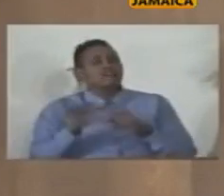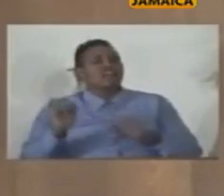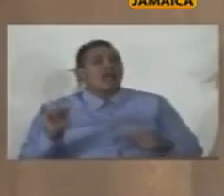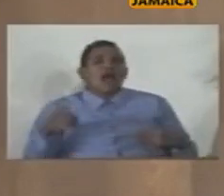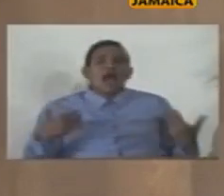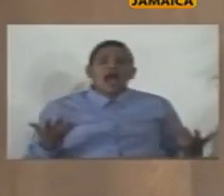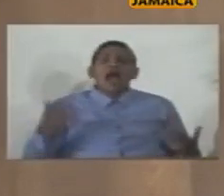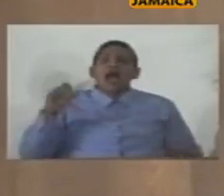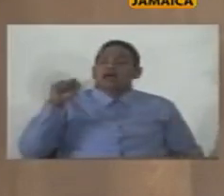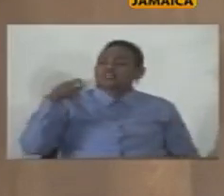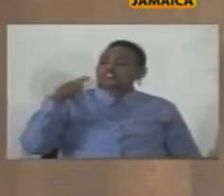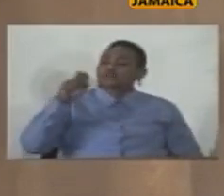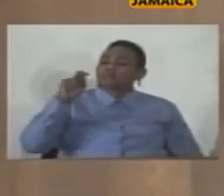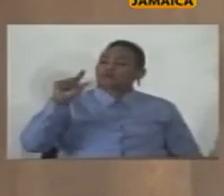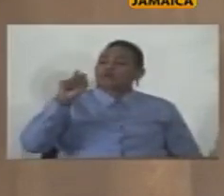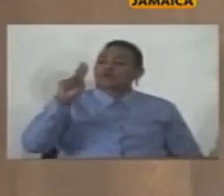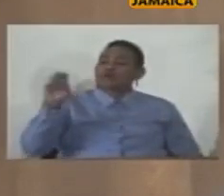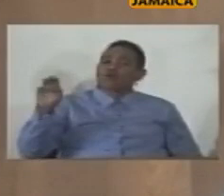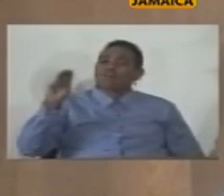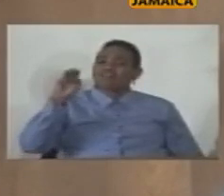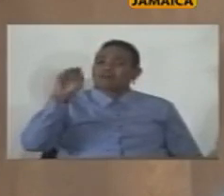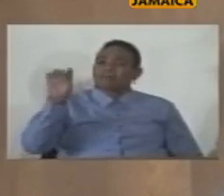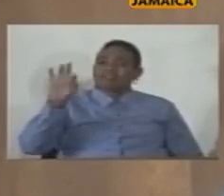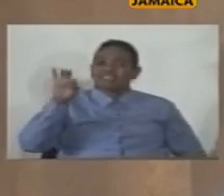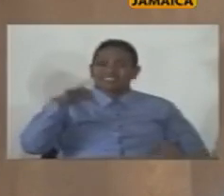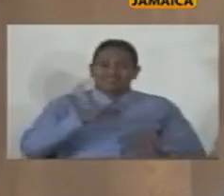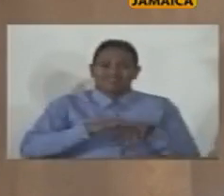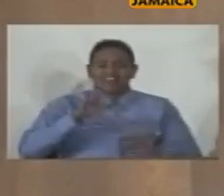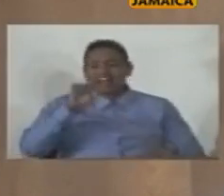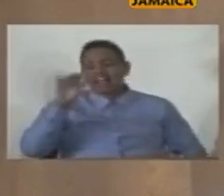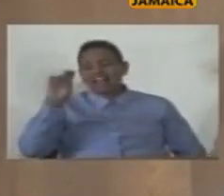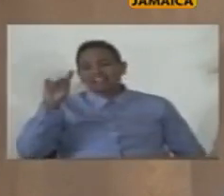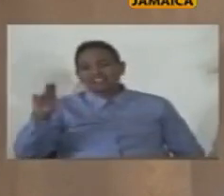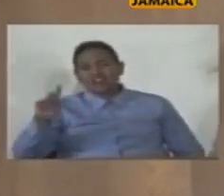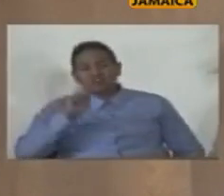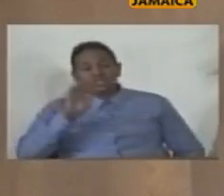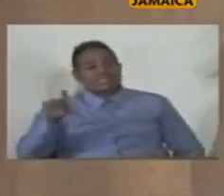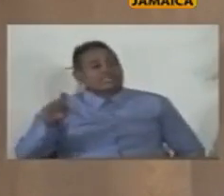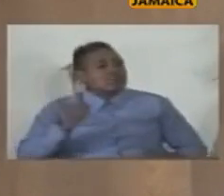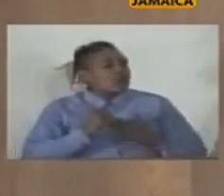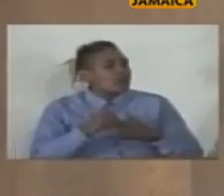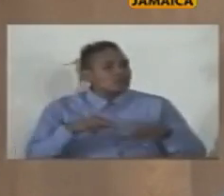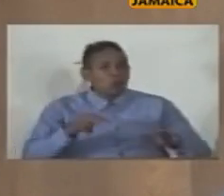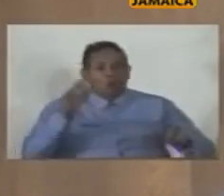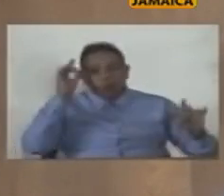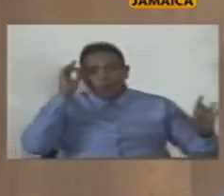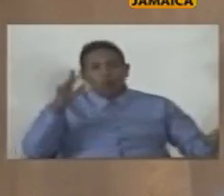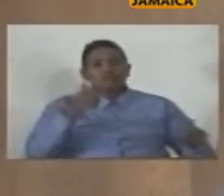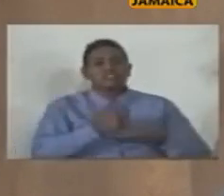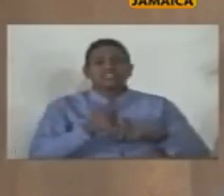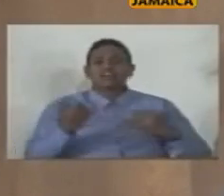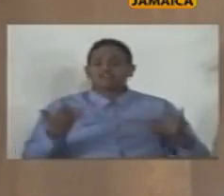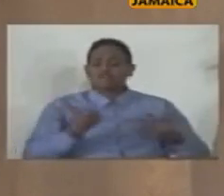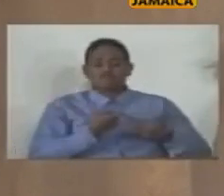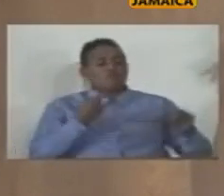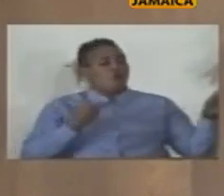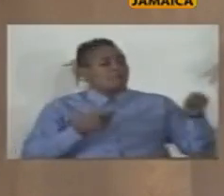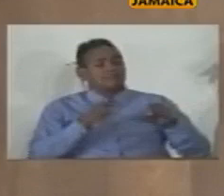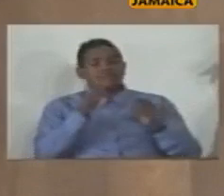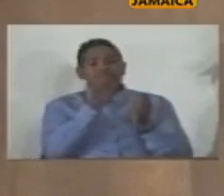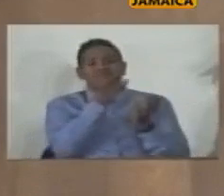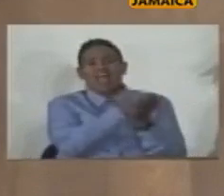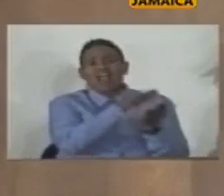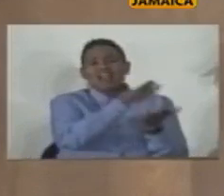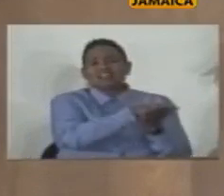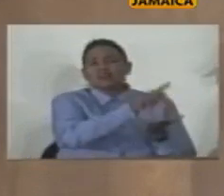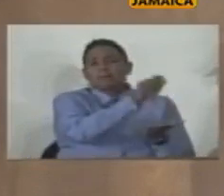the Spring Grove, Meadsfield, Ellison, and parts of Swibby's Hope are crying out for help. Mr. Speaker, the corridor from Downs to Alligator Pond, which was